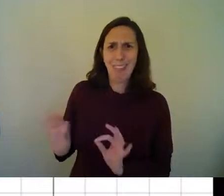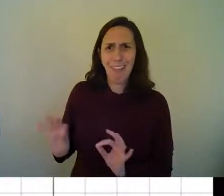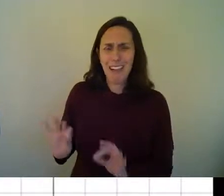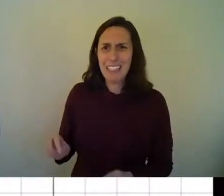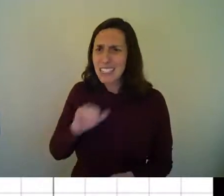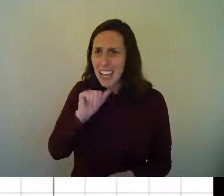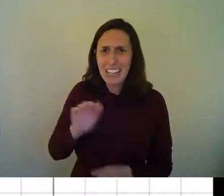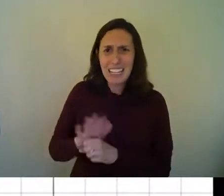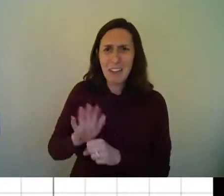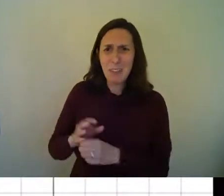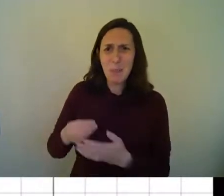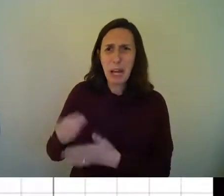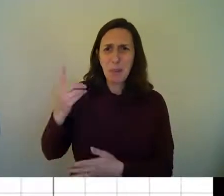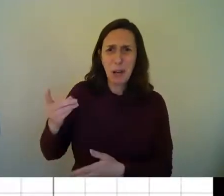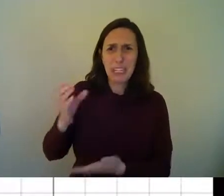As I drink my cup of coffee.